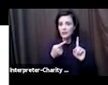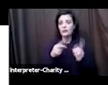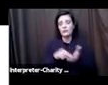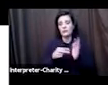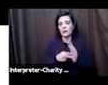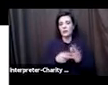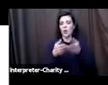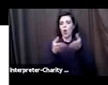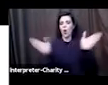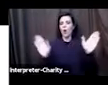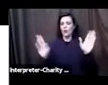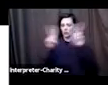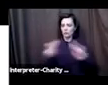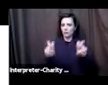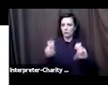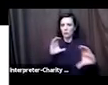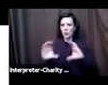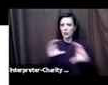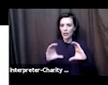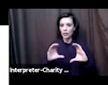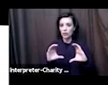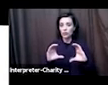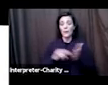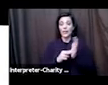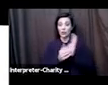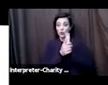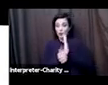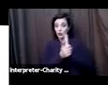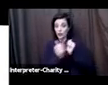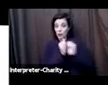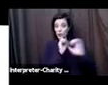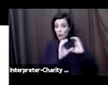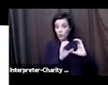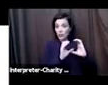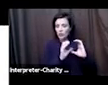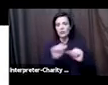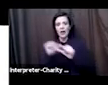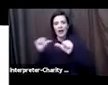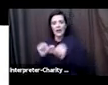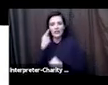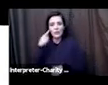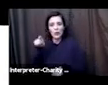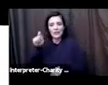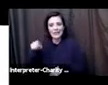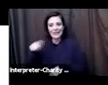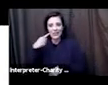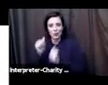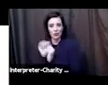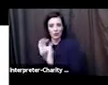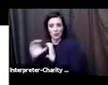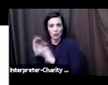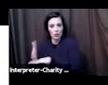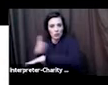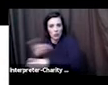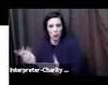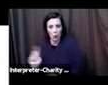communication overall. So what are the children's strengths in communicating and what are their needs in communicating? And then typically you're